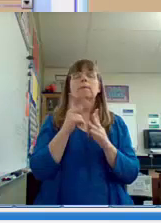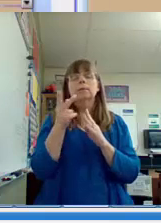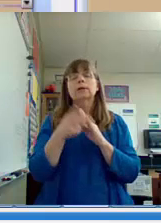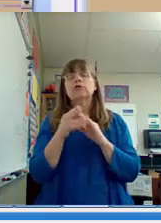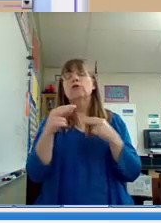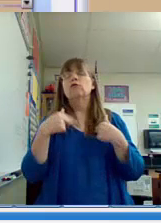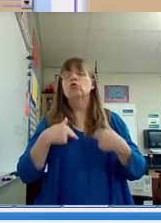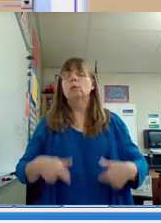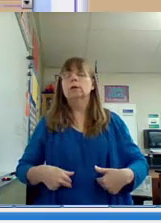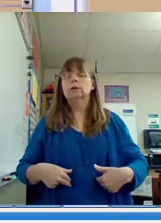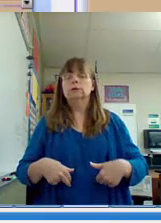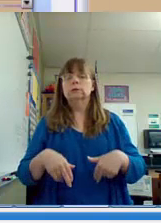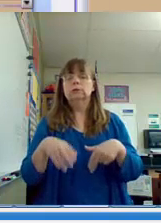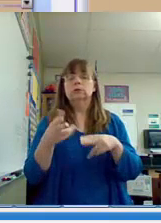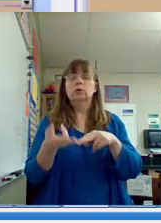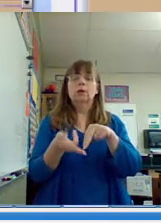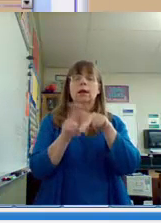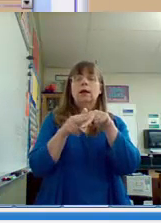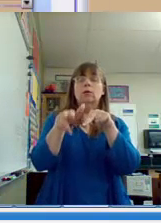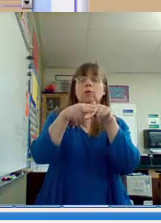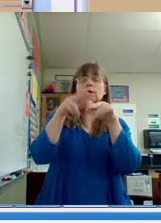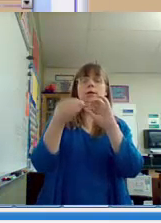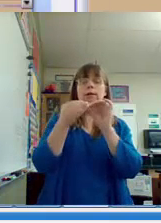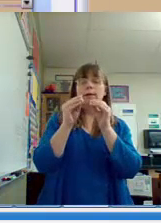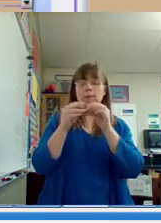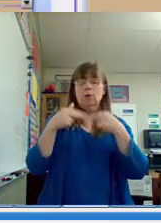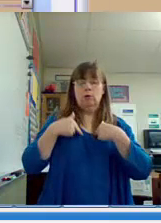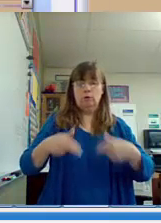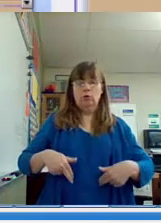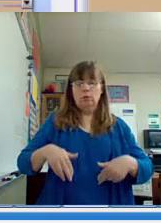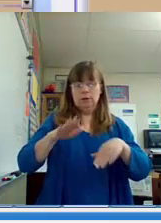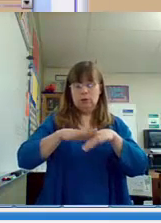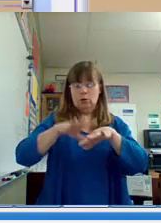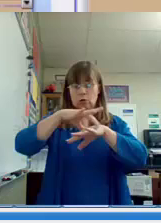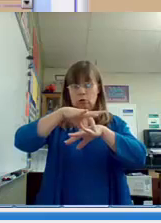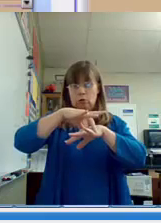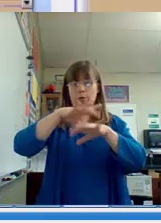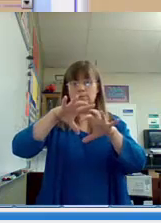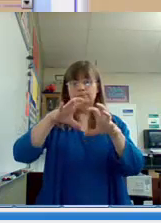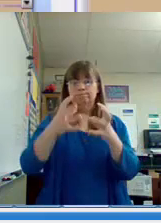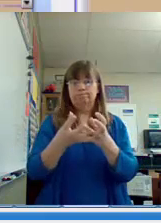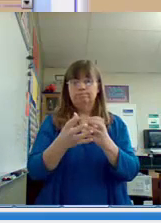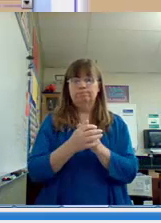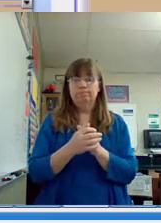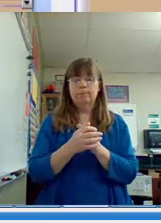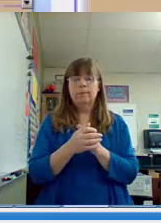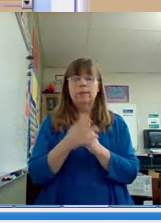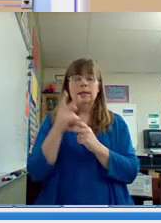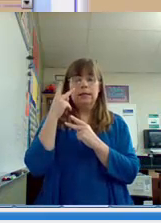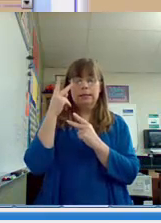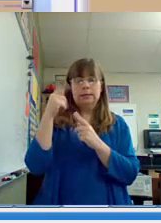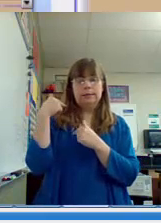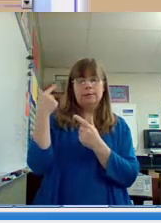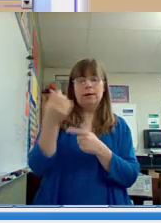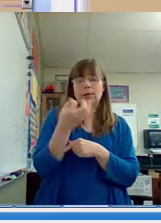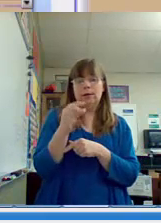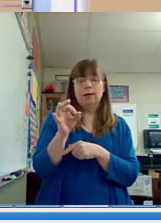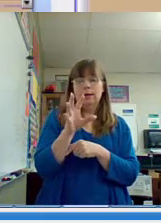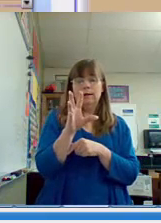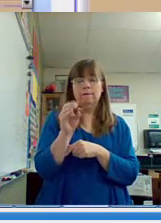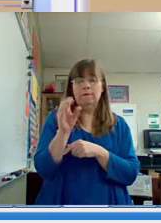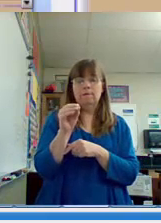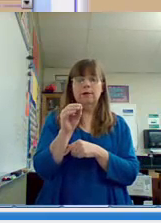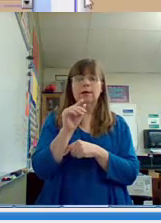on the planet. So the increased number of humans on the planet. So as you can see, since about 1950, it's really